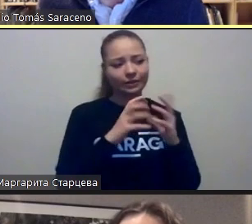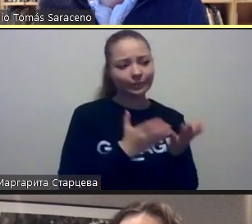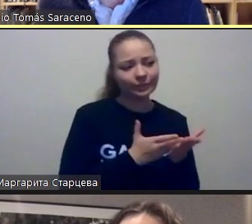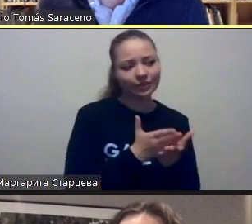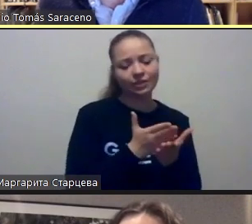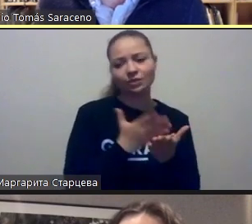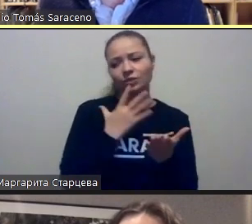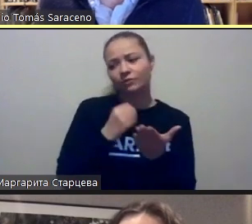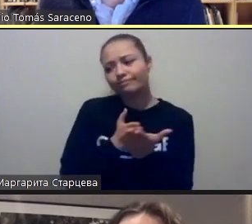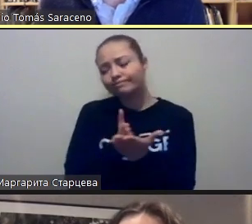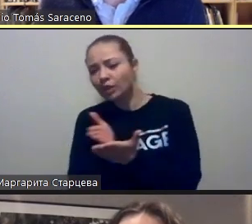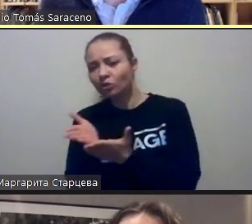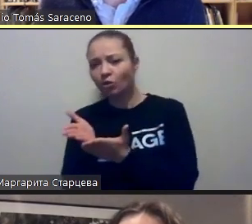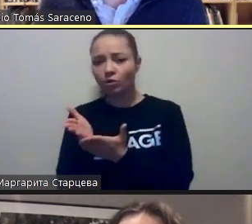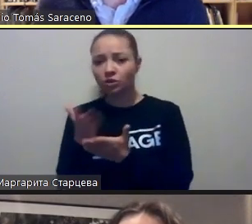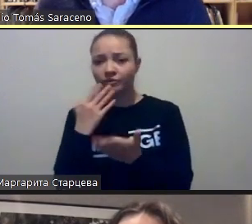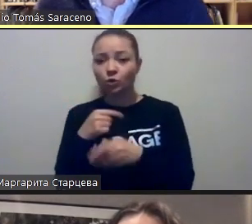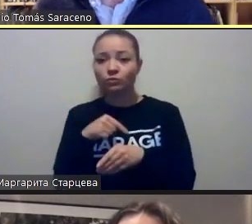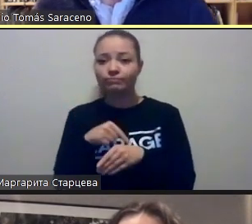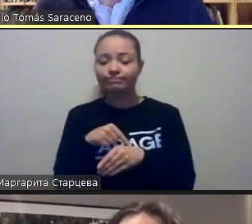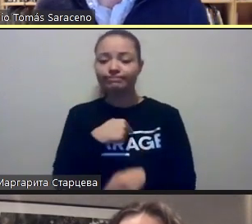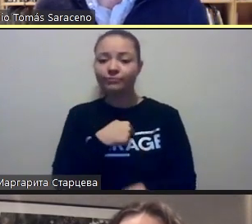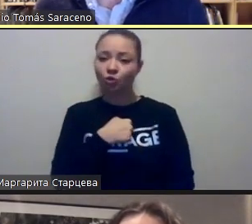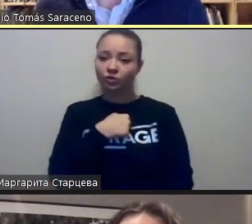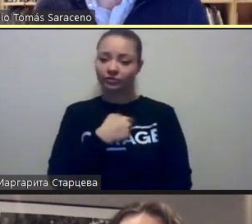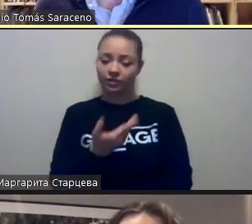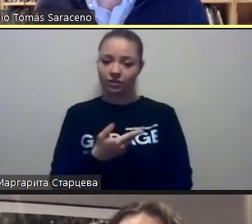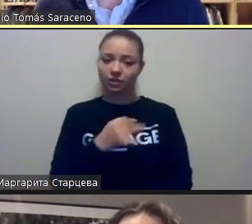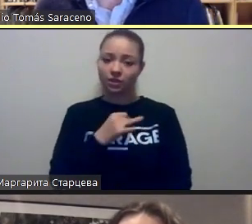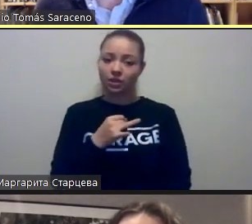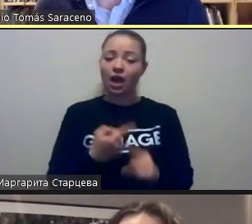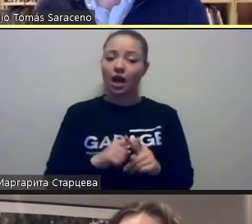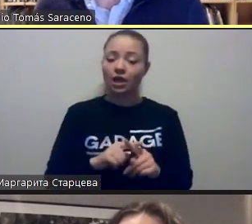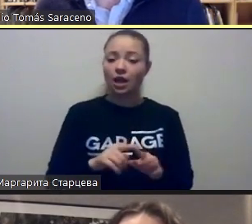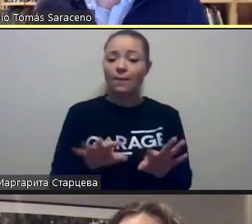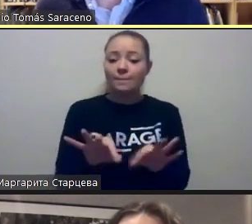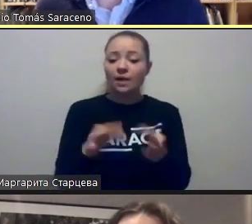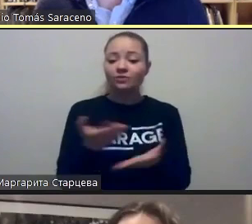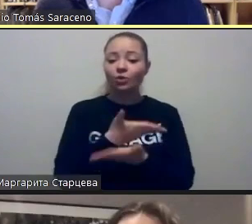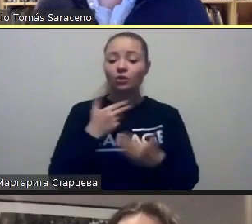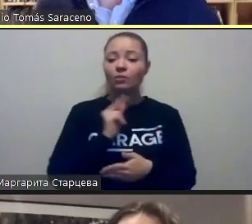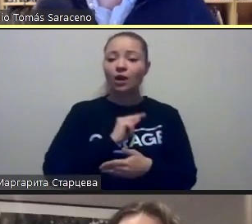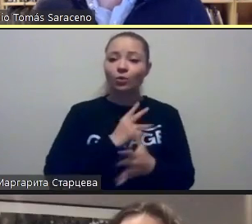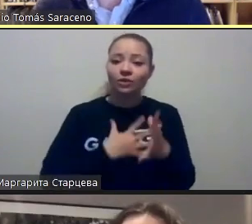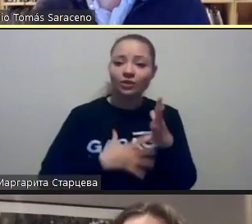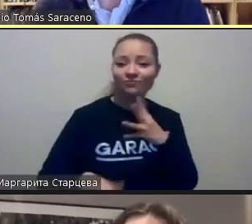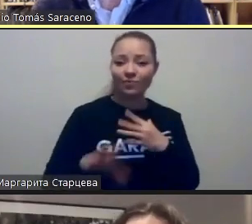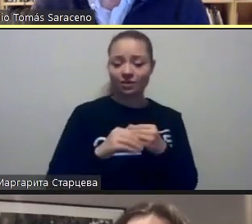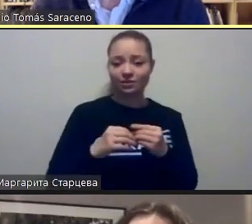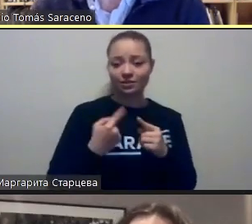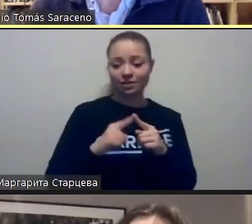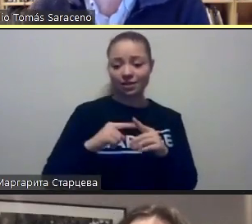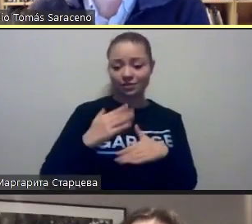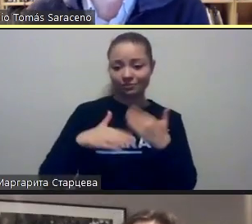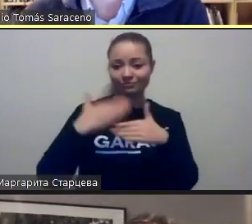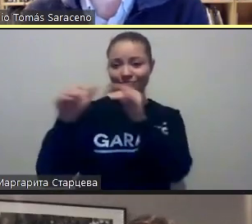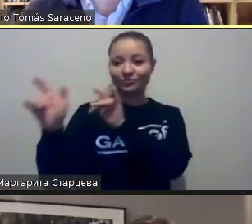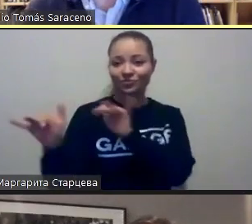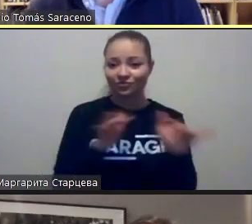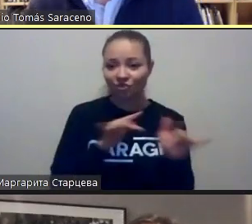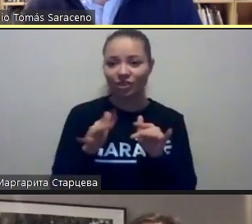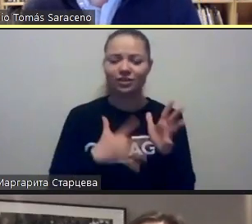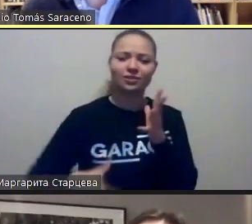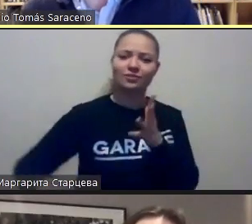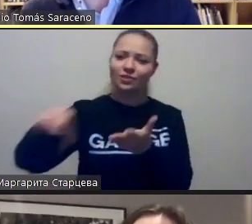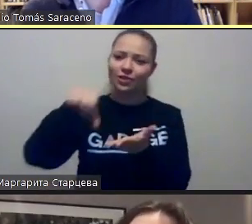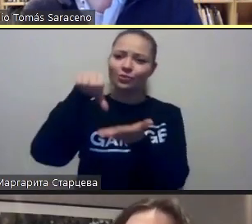hopefully work together, right? And then to participate and on this world that sometimes